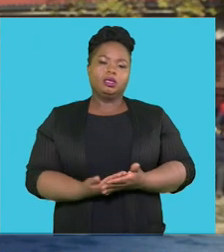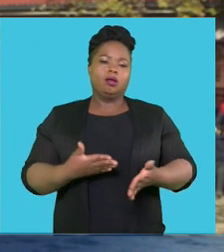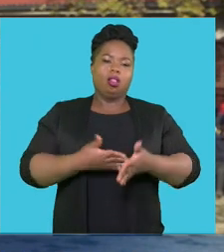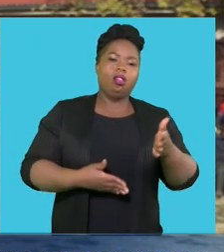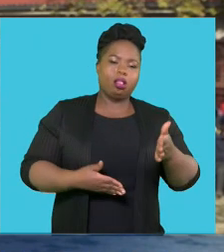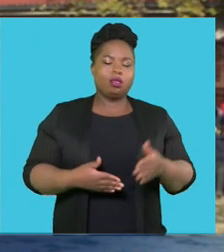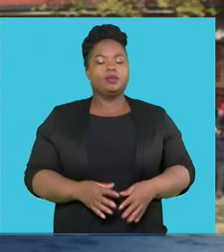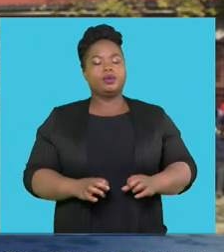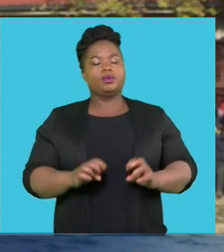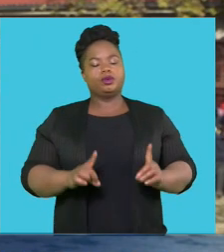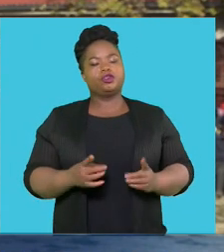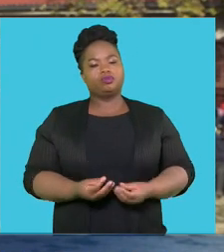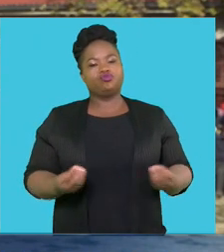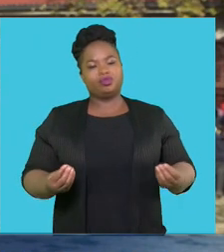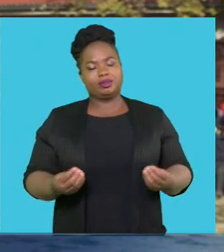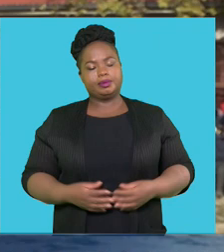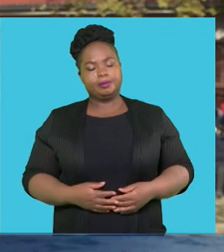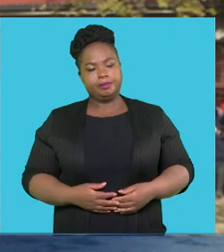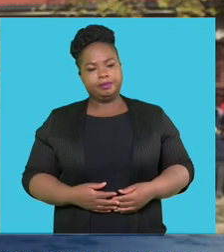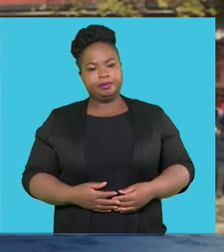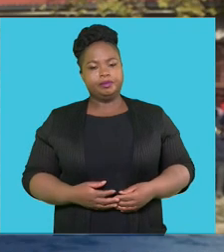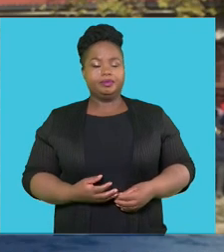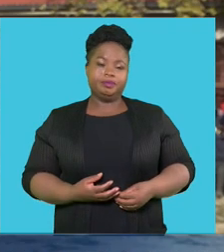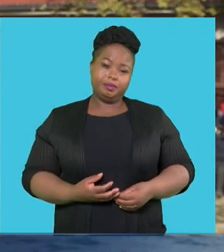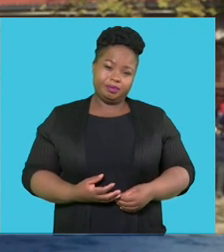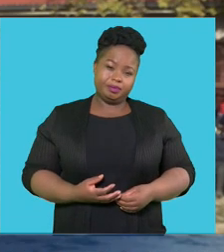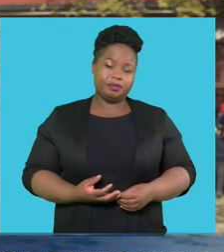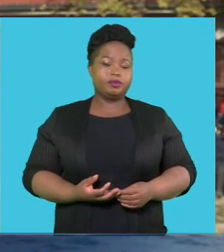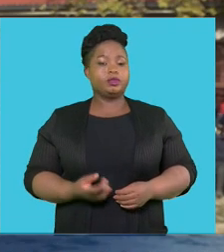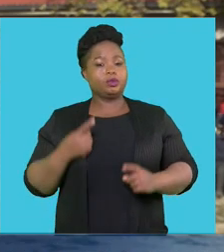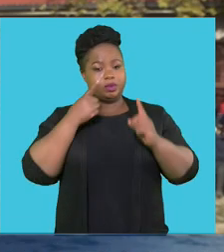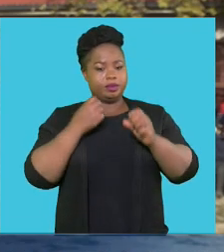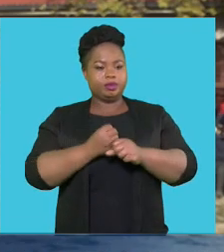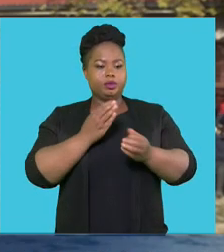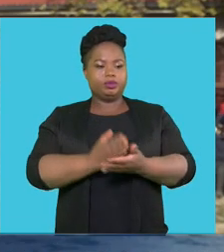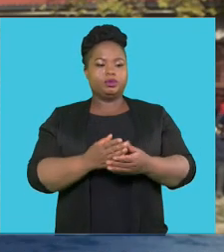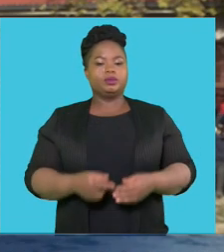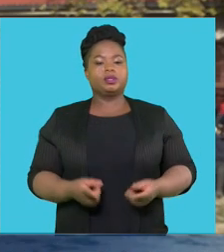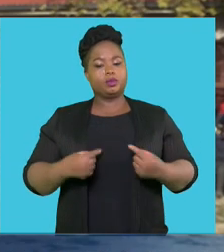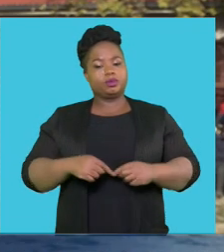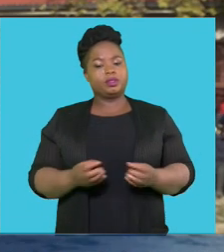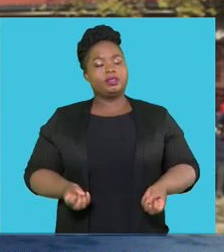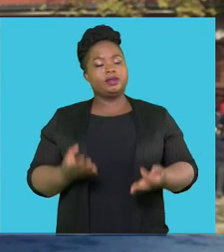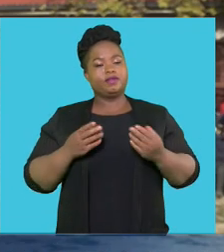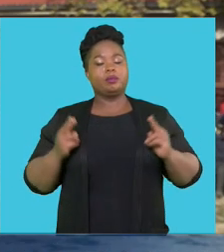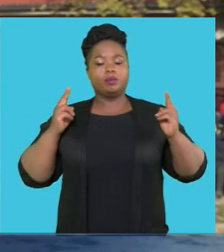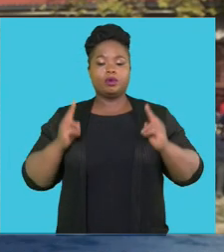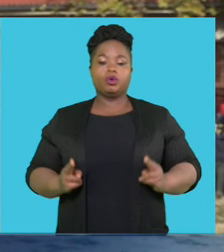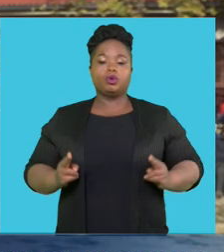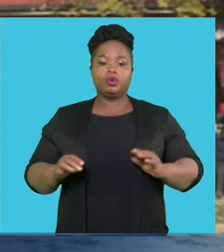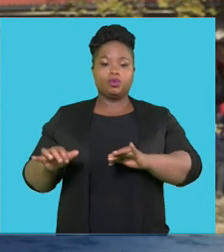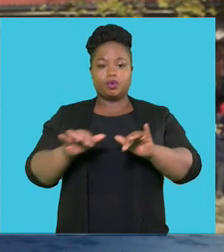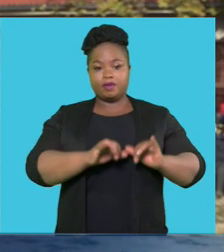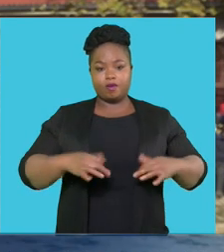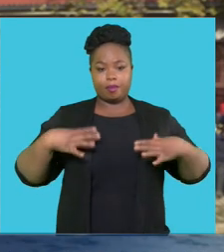of our kids and their education. So by ensuring that we give them AMA uniform, it means that